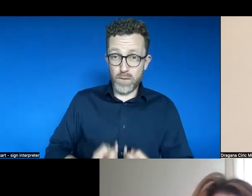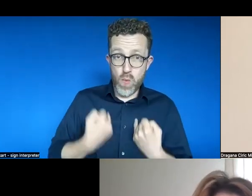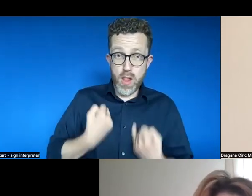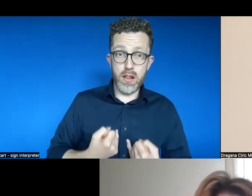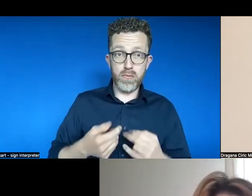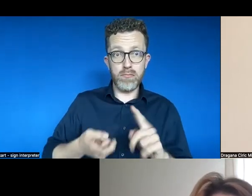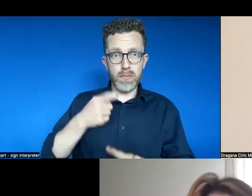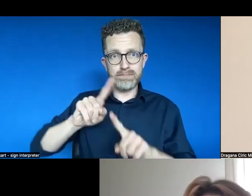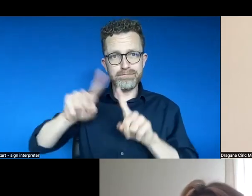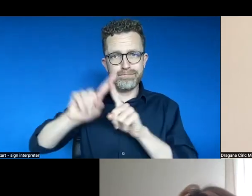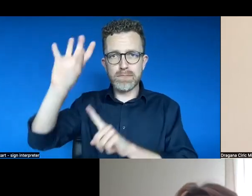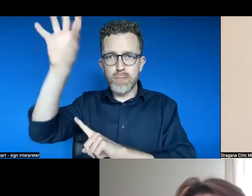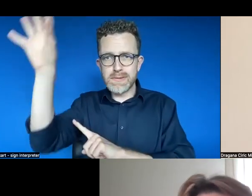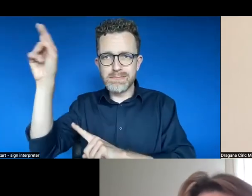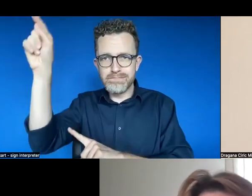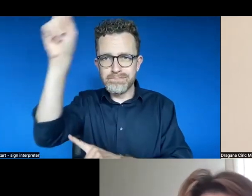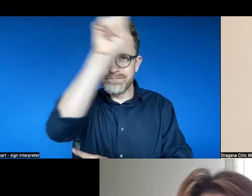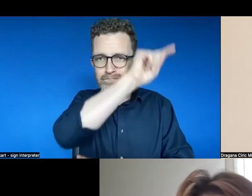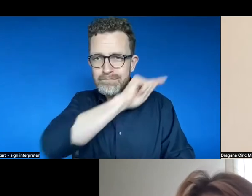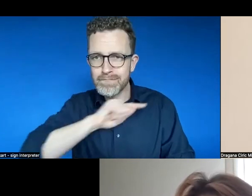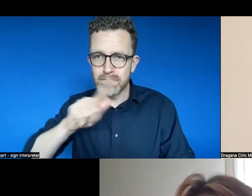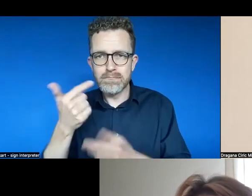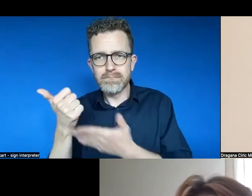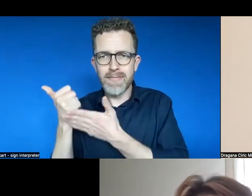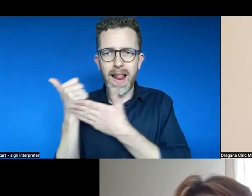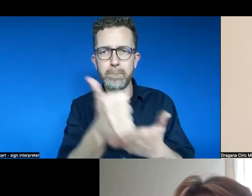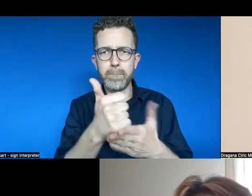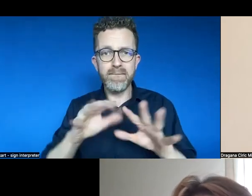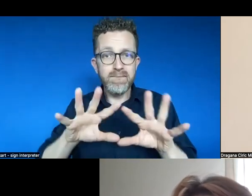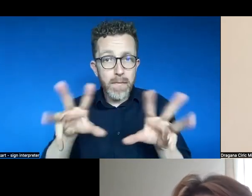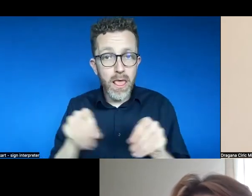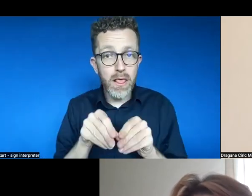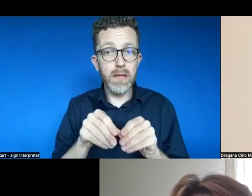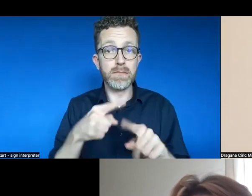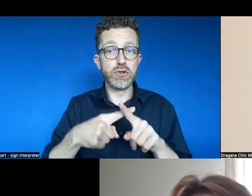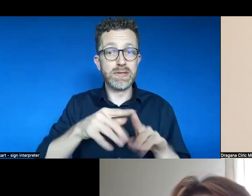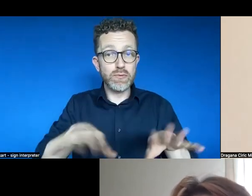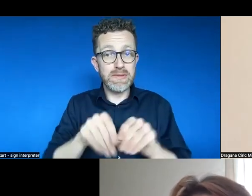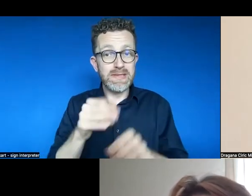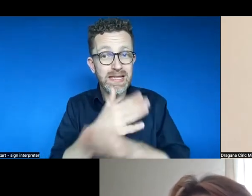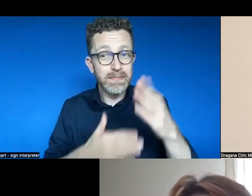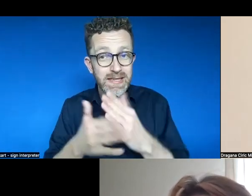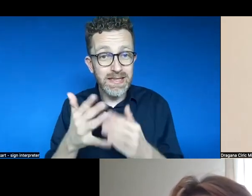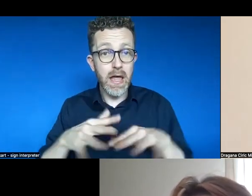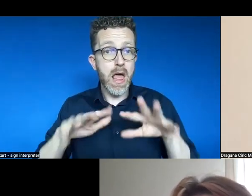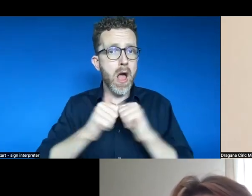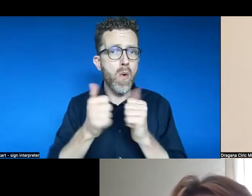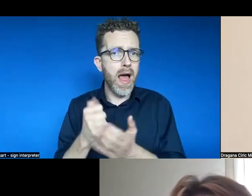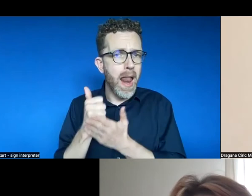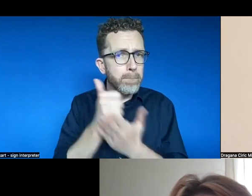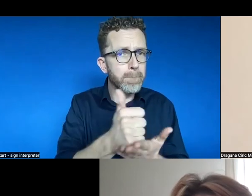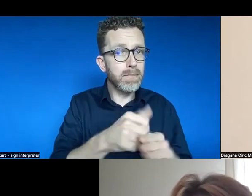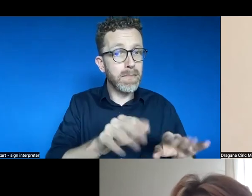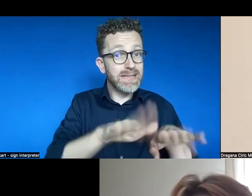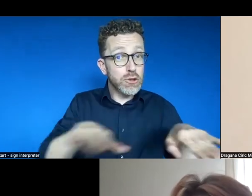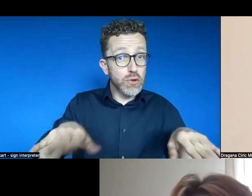Yeah, thank you, Dragana, for the question. I think that the most important now is to not